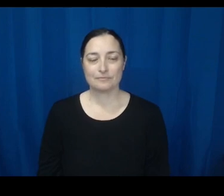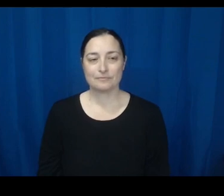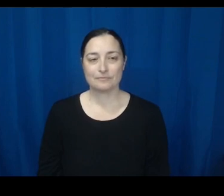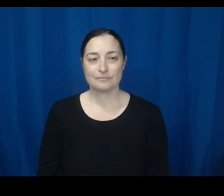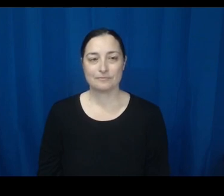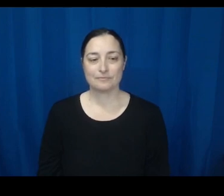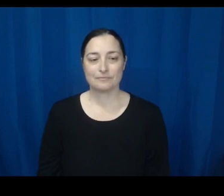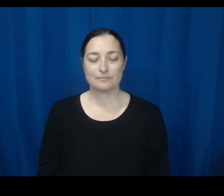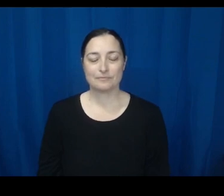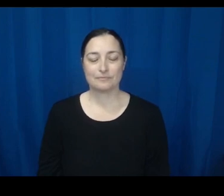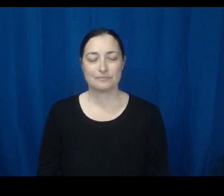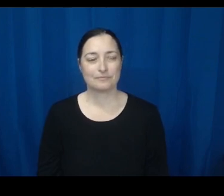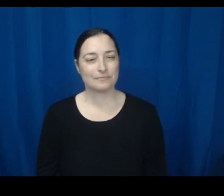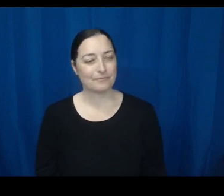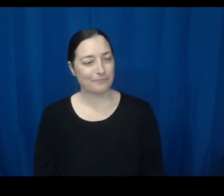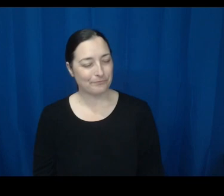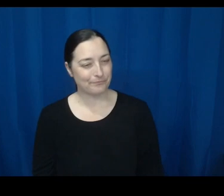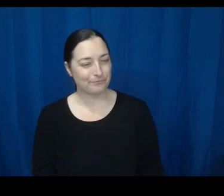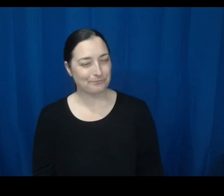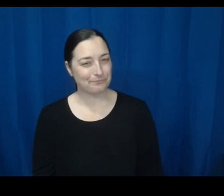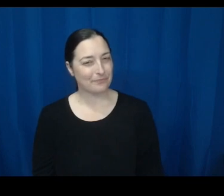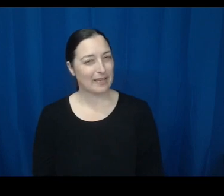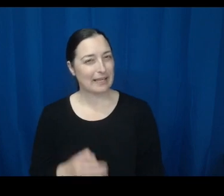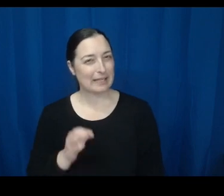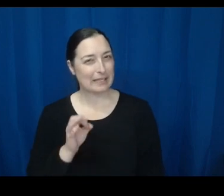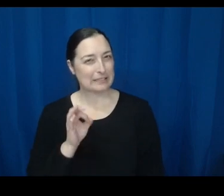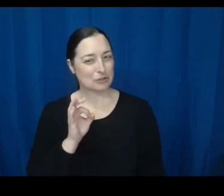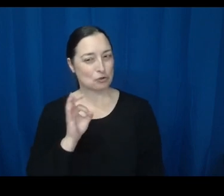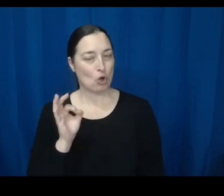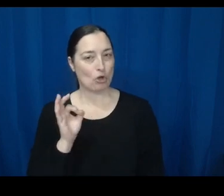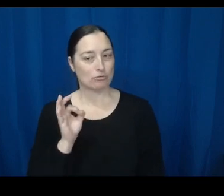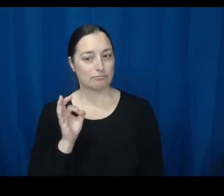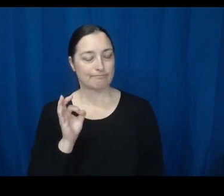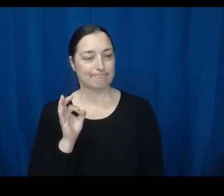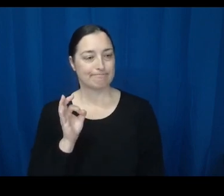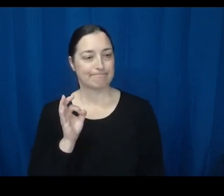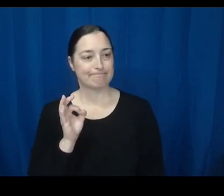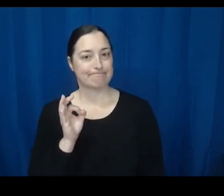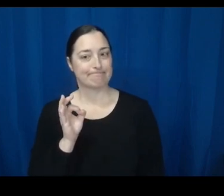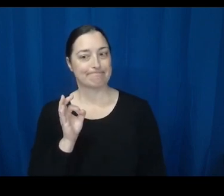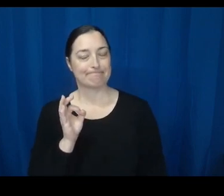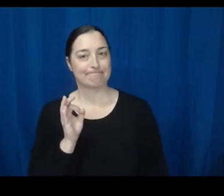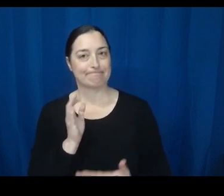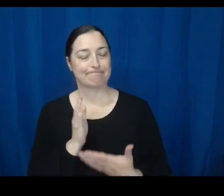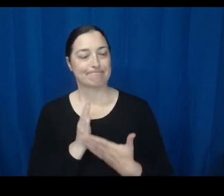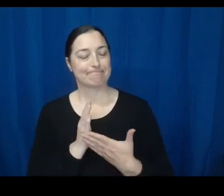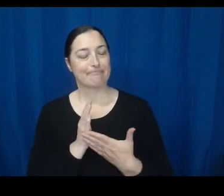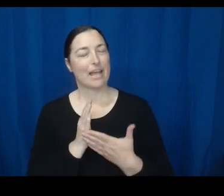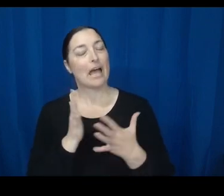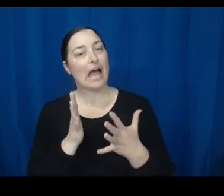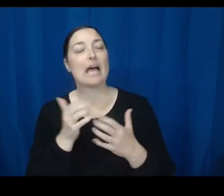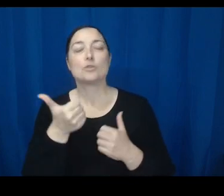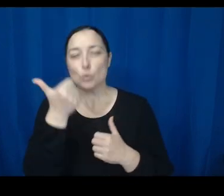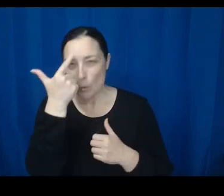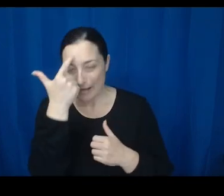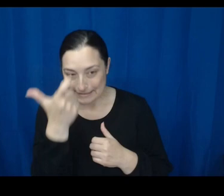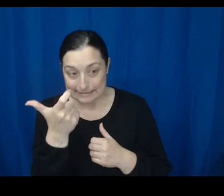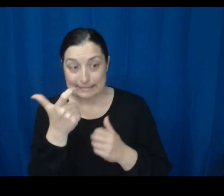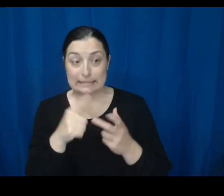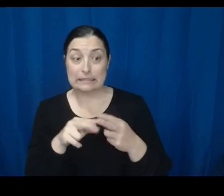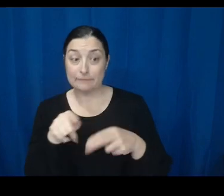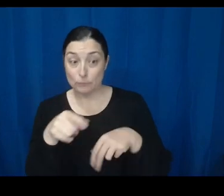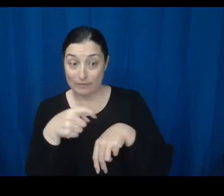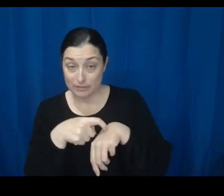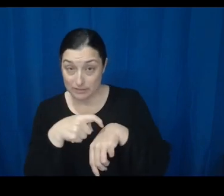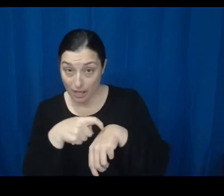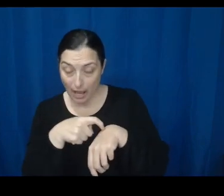Although it's not particularly practicable here, it's a good idea if you have time to step right